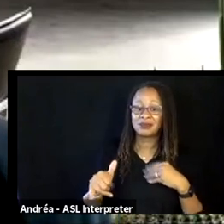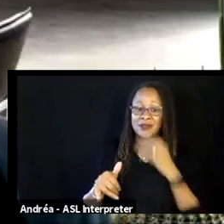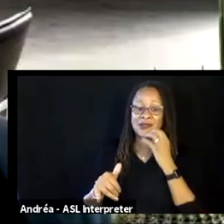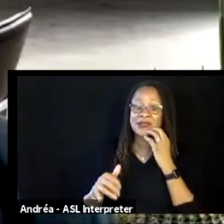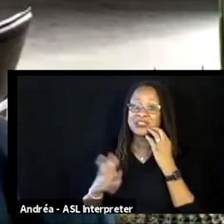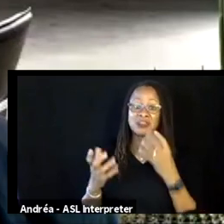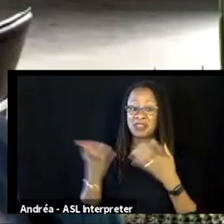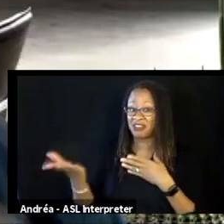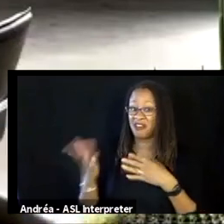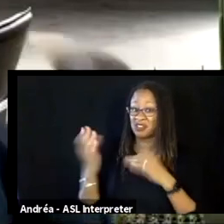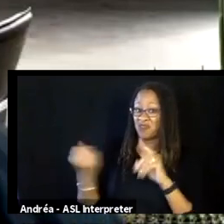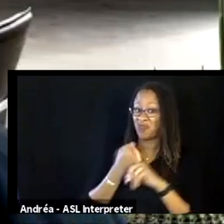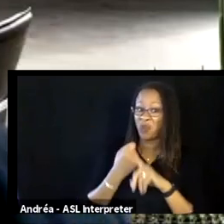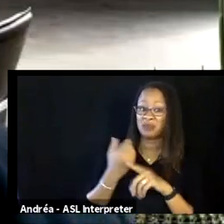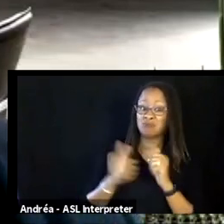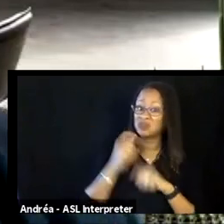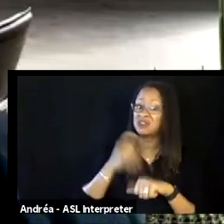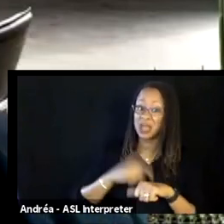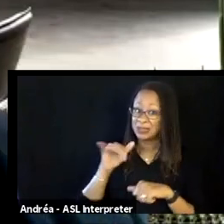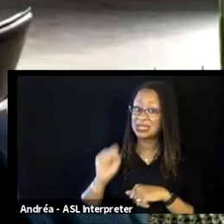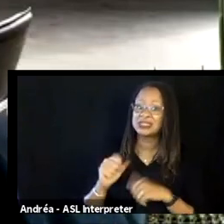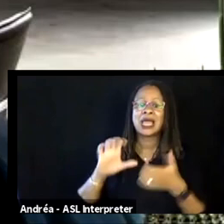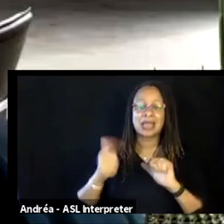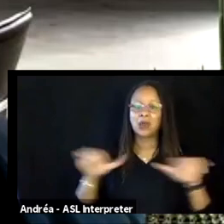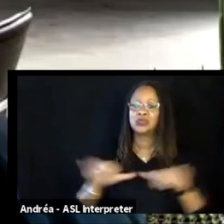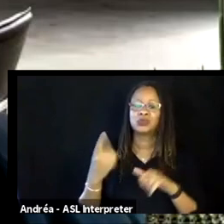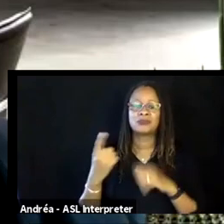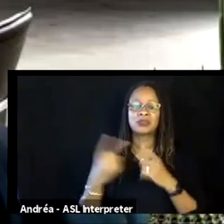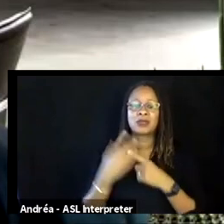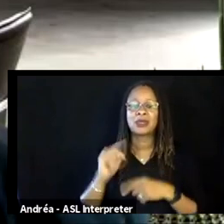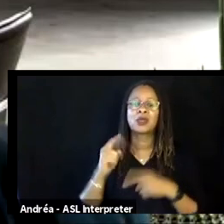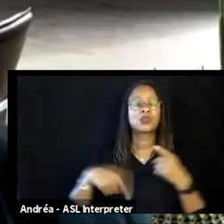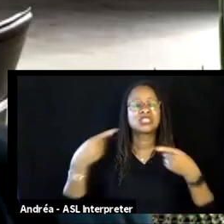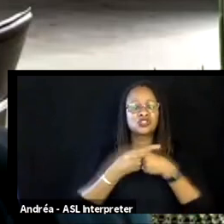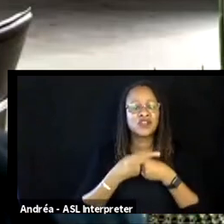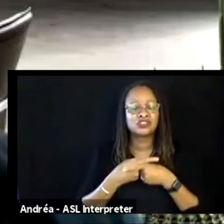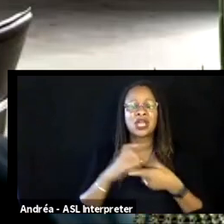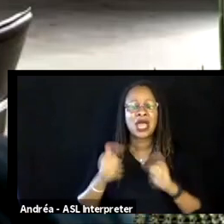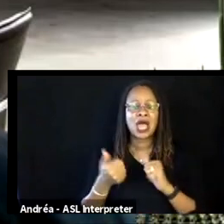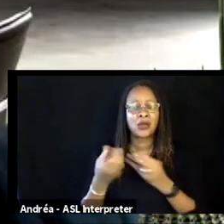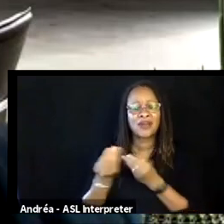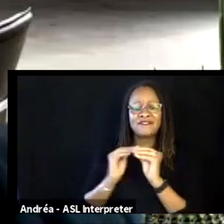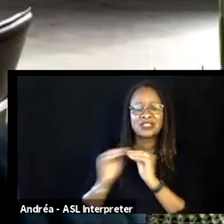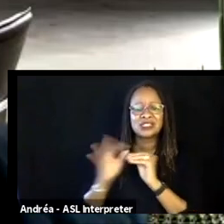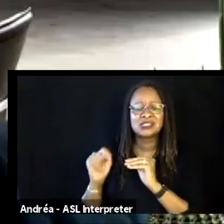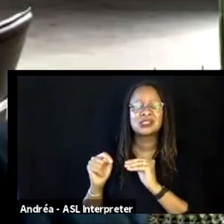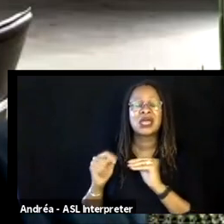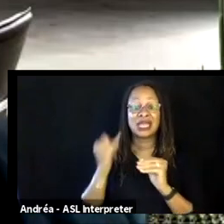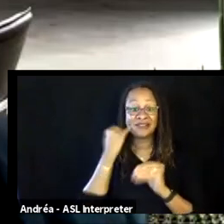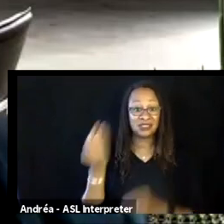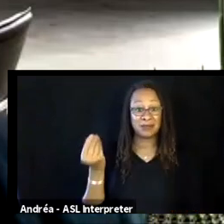is. And then how do you do something about it? What's the intervention? And if it's monetarily based, you've got to